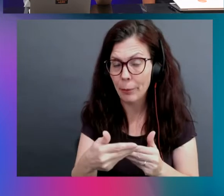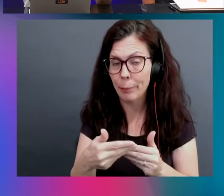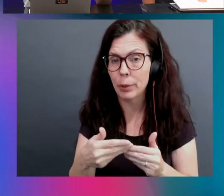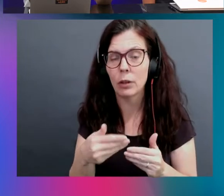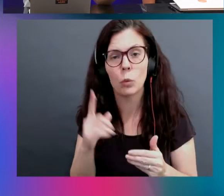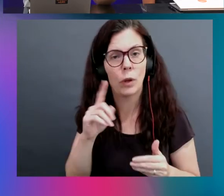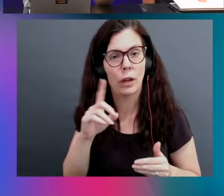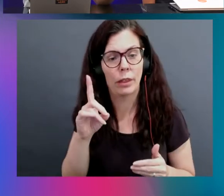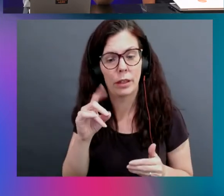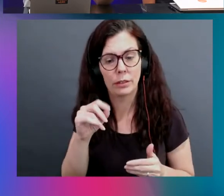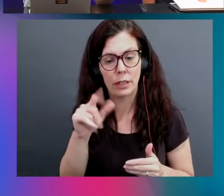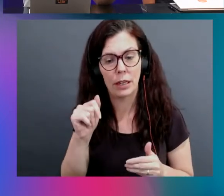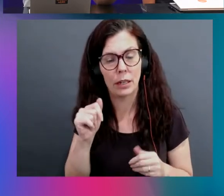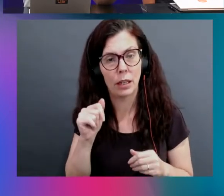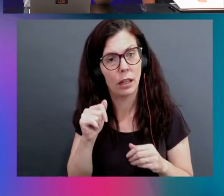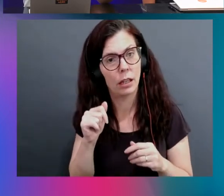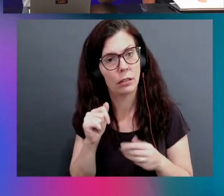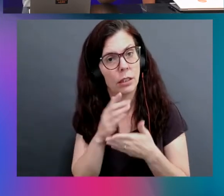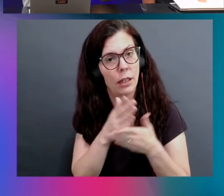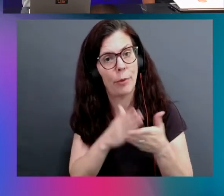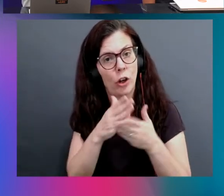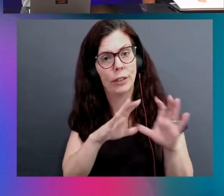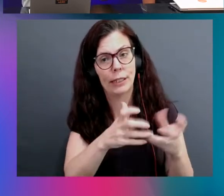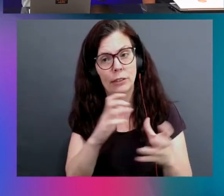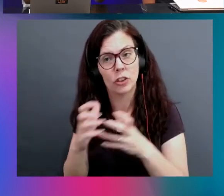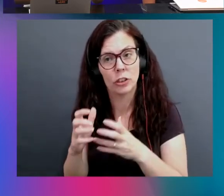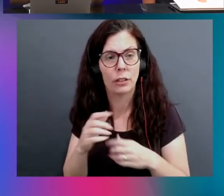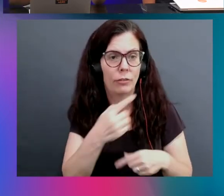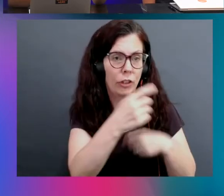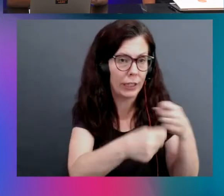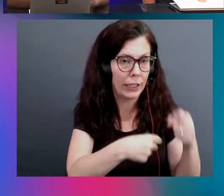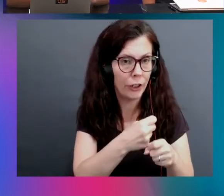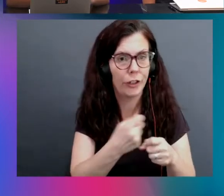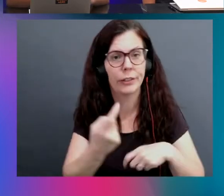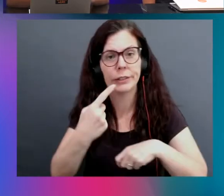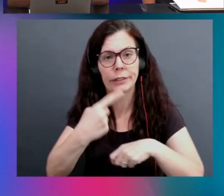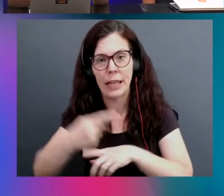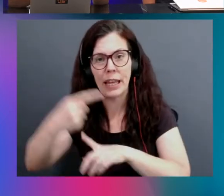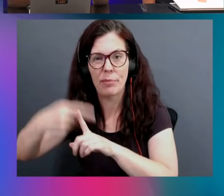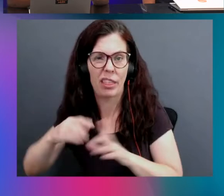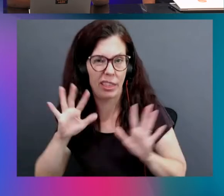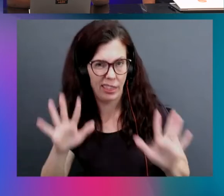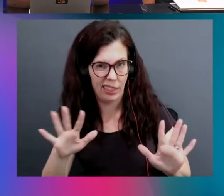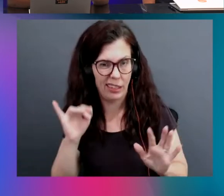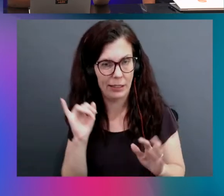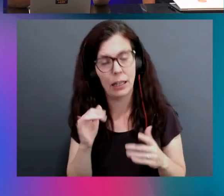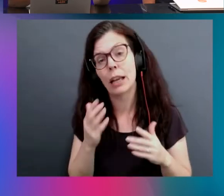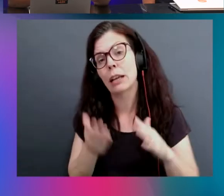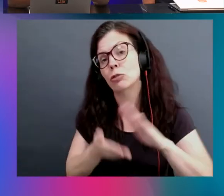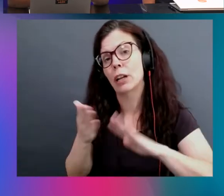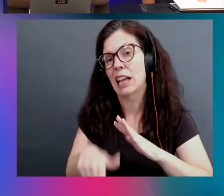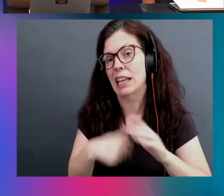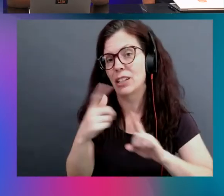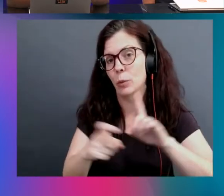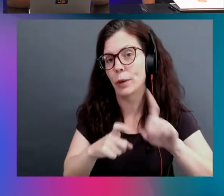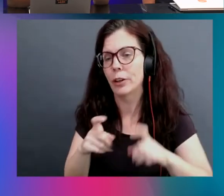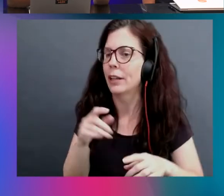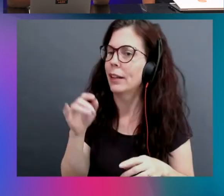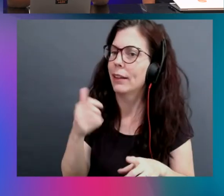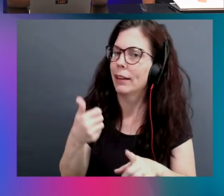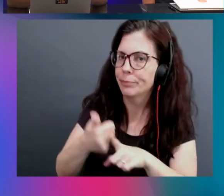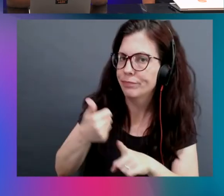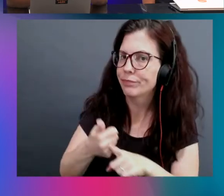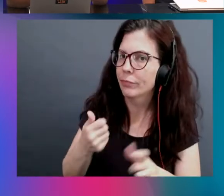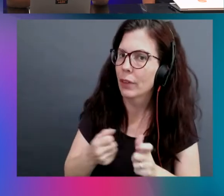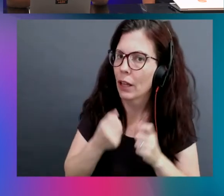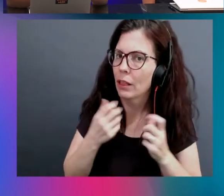data partitioned in year, day, month, and all of that, and to run any query, this itself takes a lot of